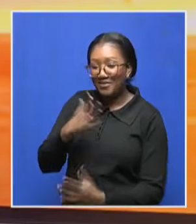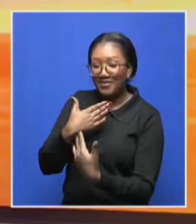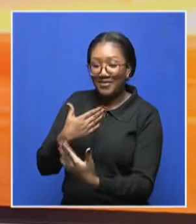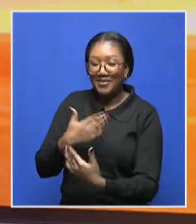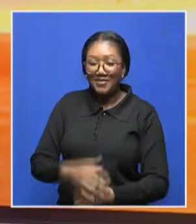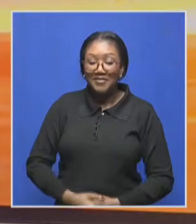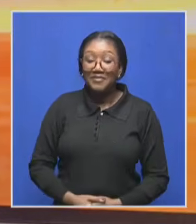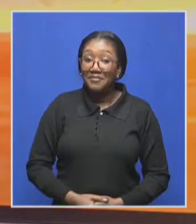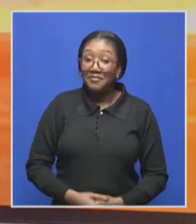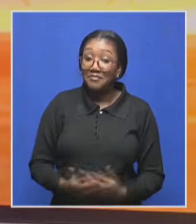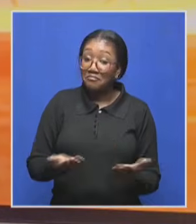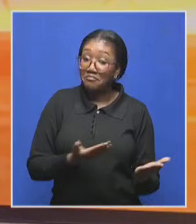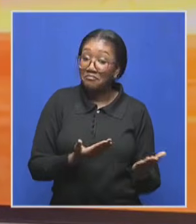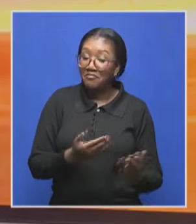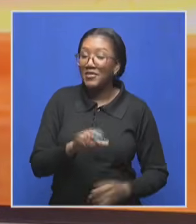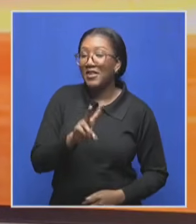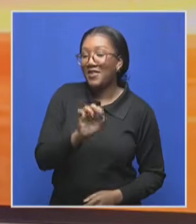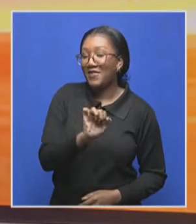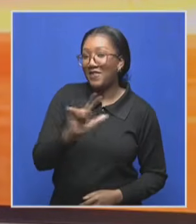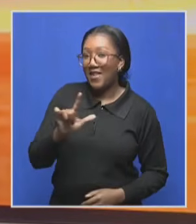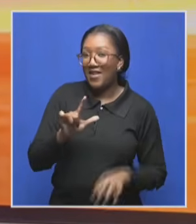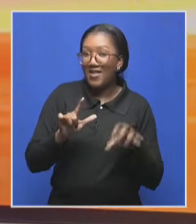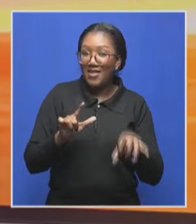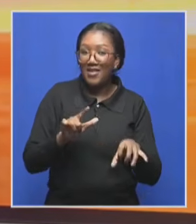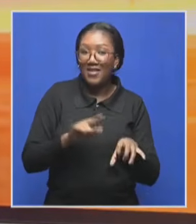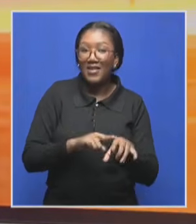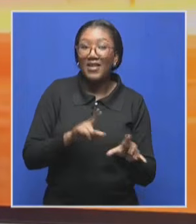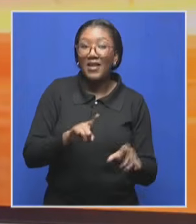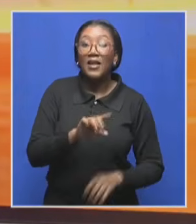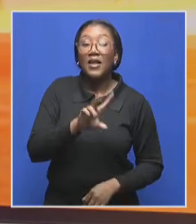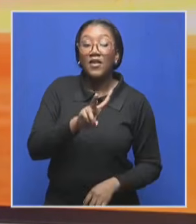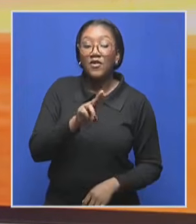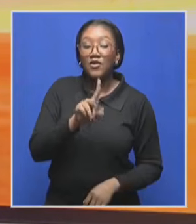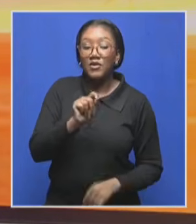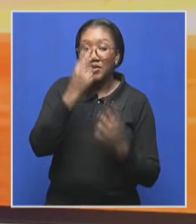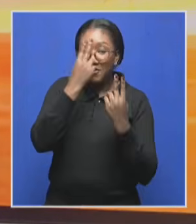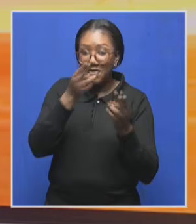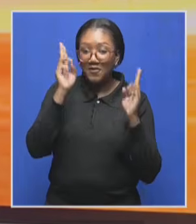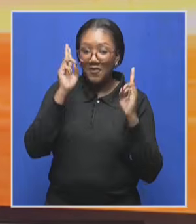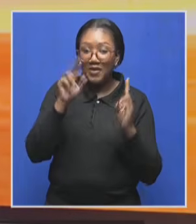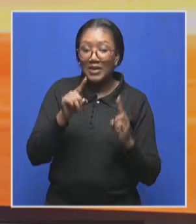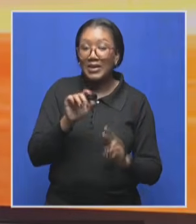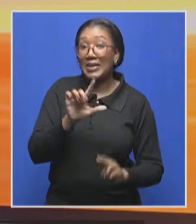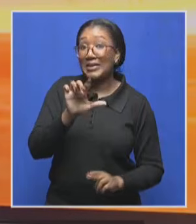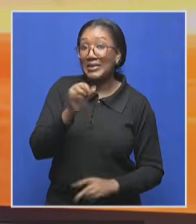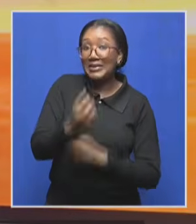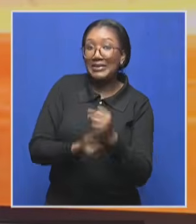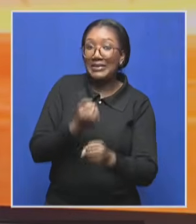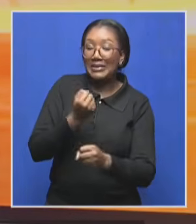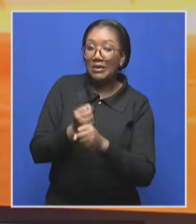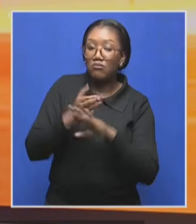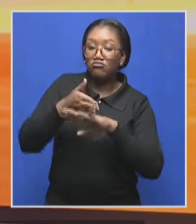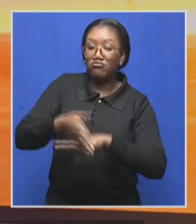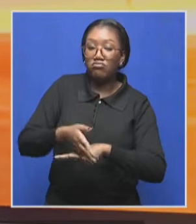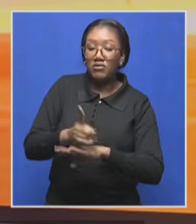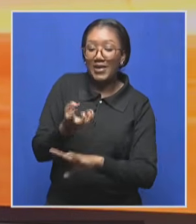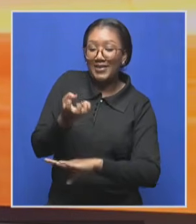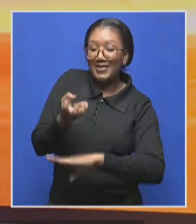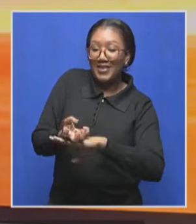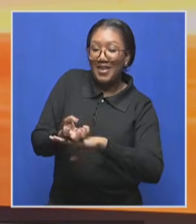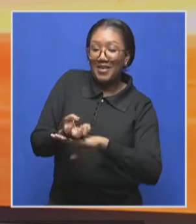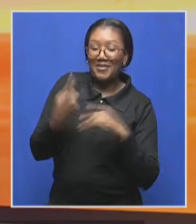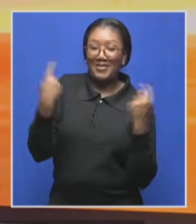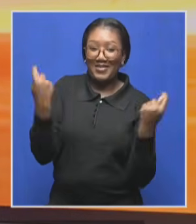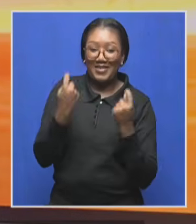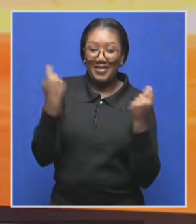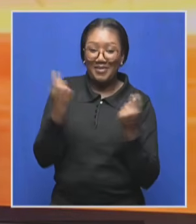Now we take you back to the Vaal, where the Vaal University of Technology is commemorating its 60th Diamond Jubilee today. And that